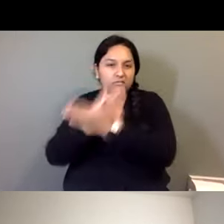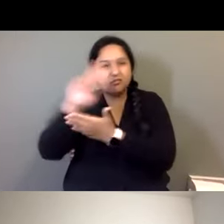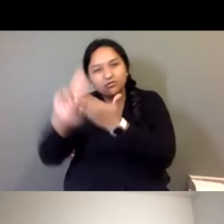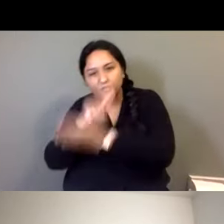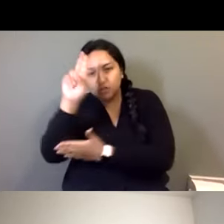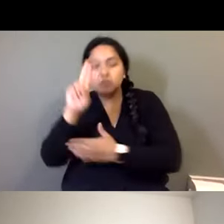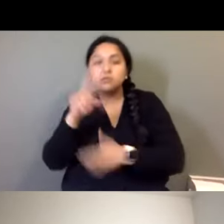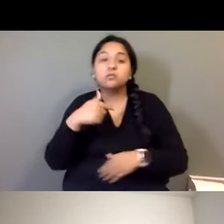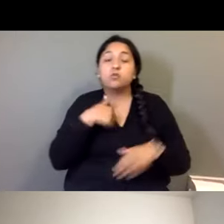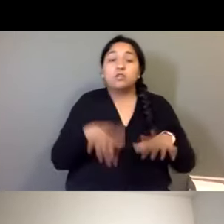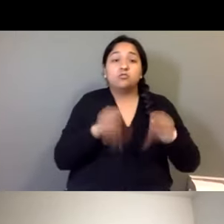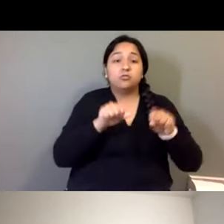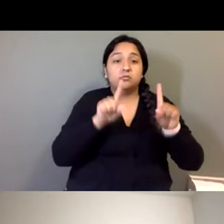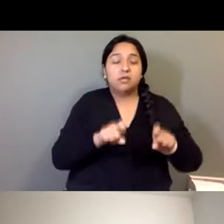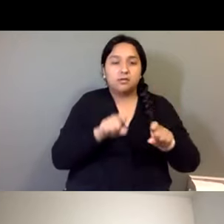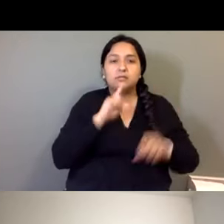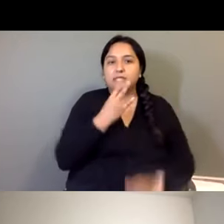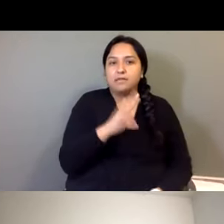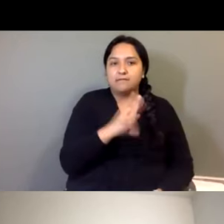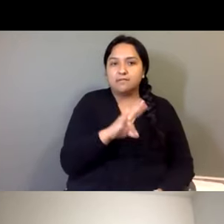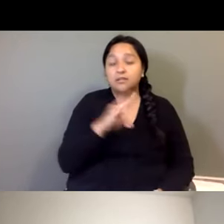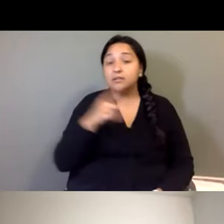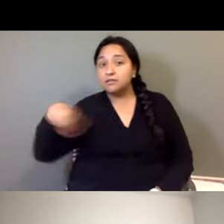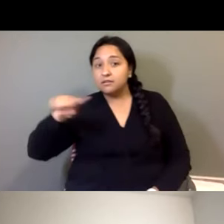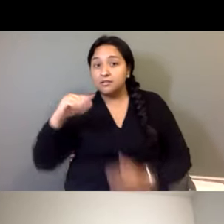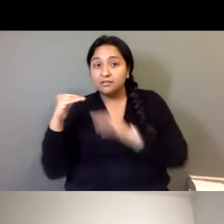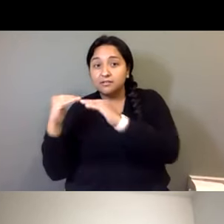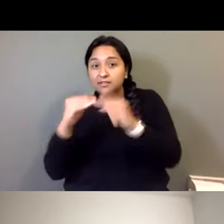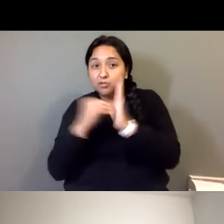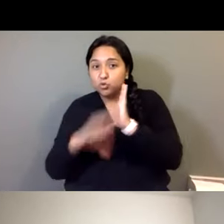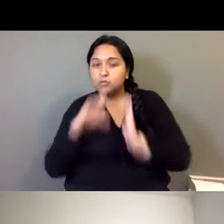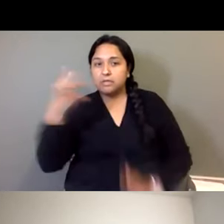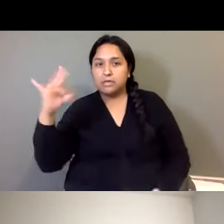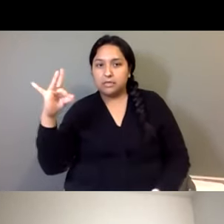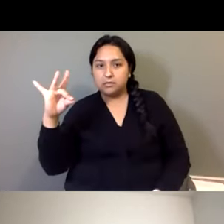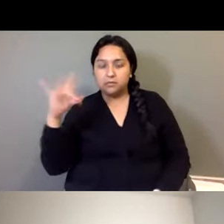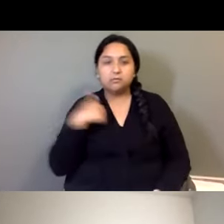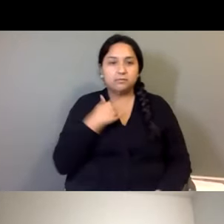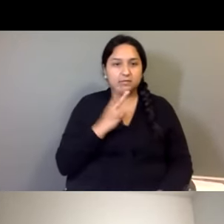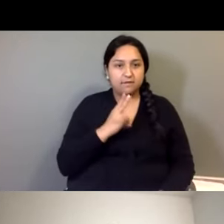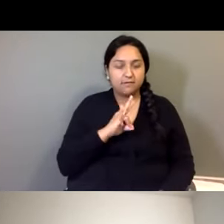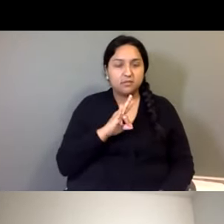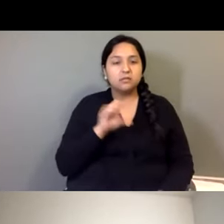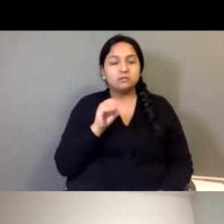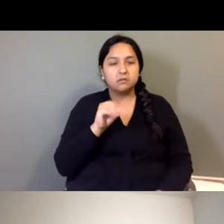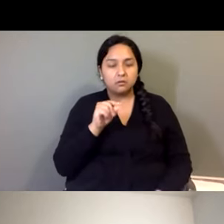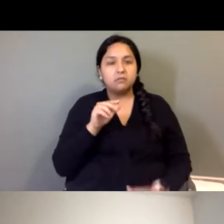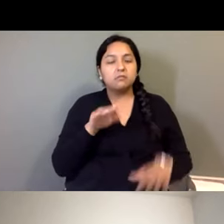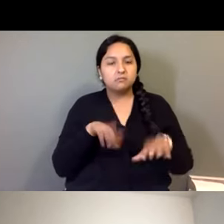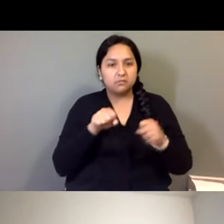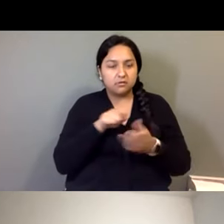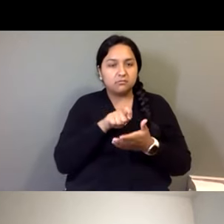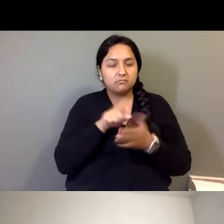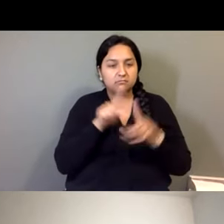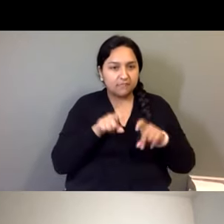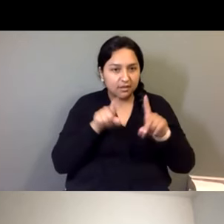at 17. Everybody else was taking them at 18. I was 17. I sat my A levels then. I was, as